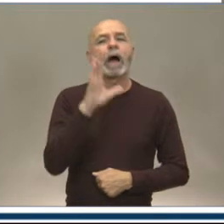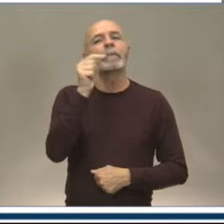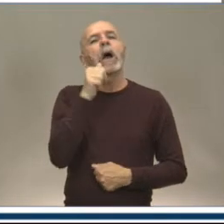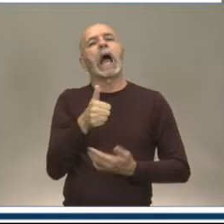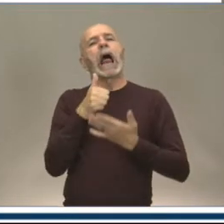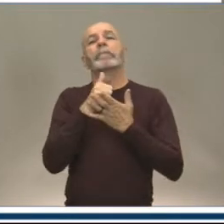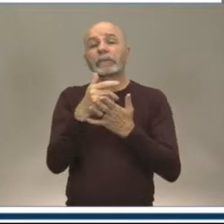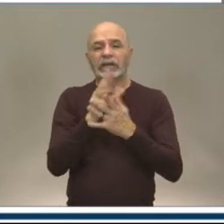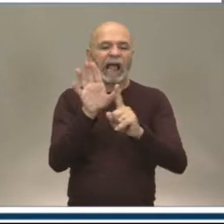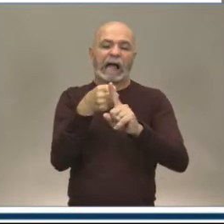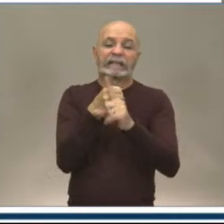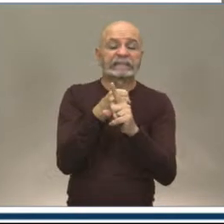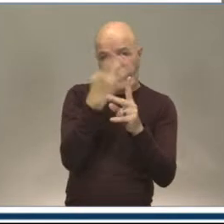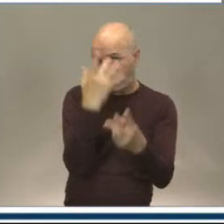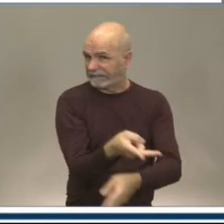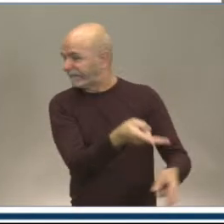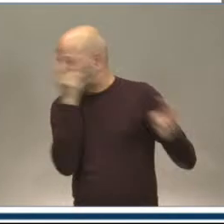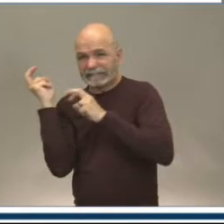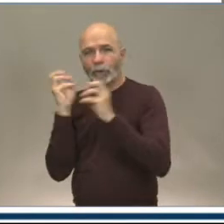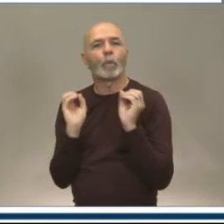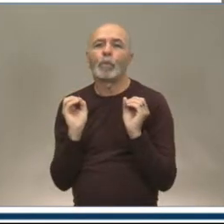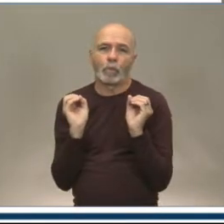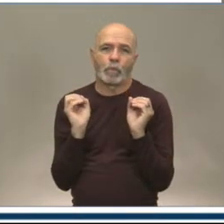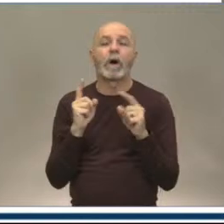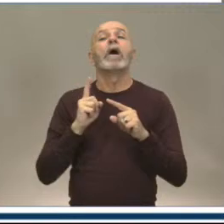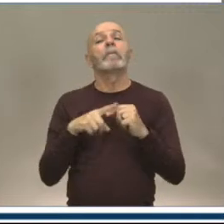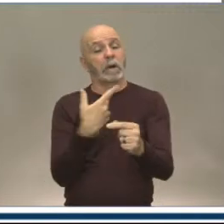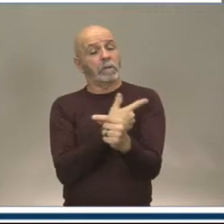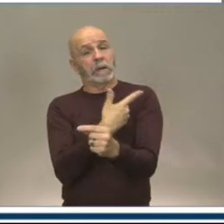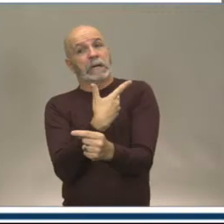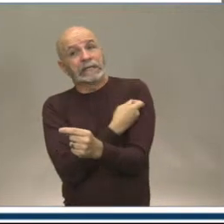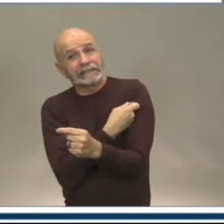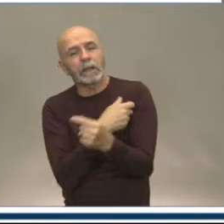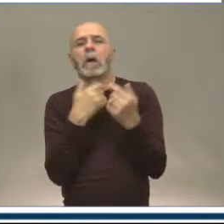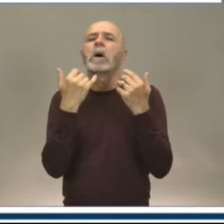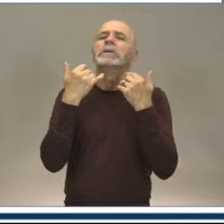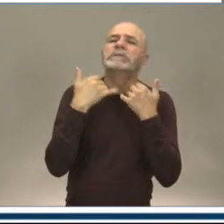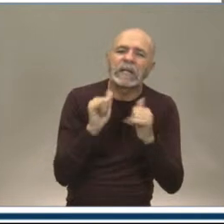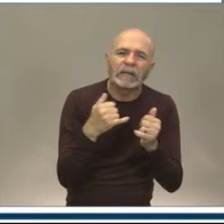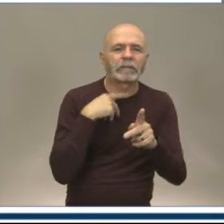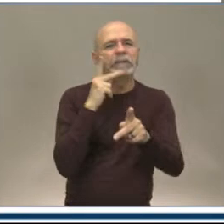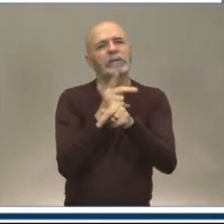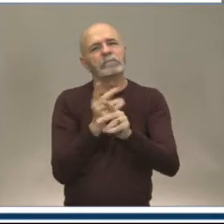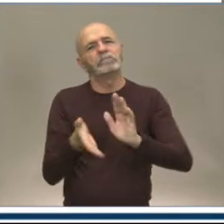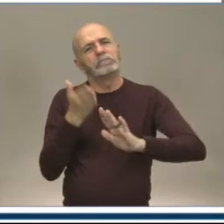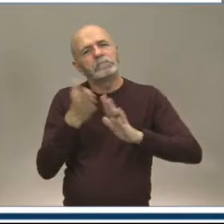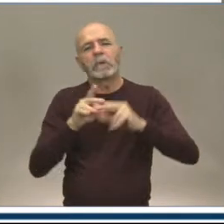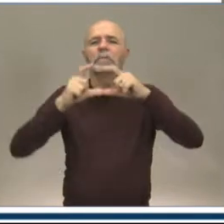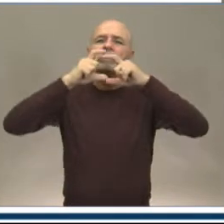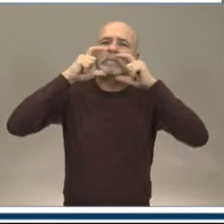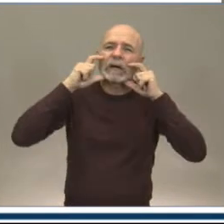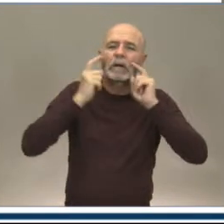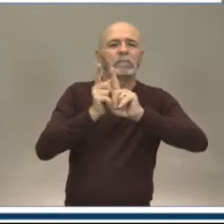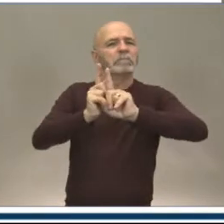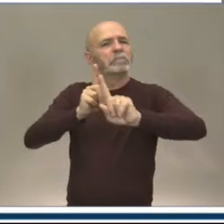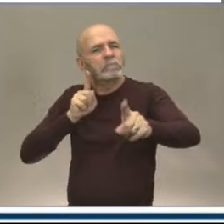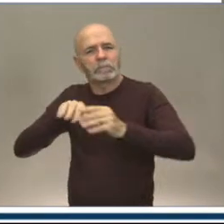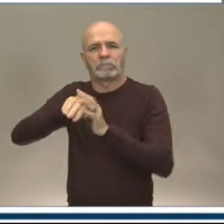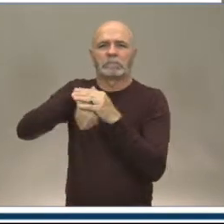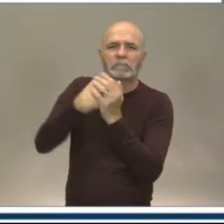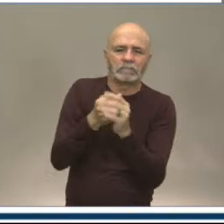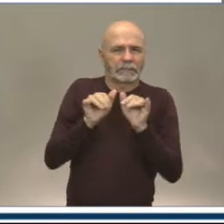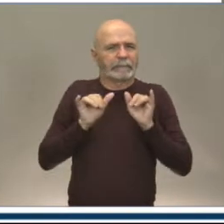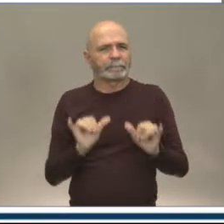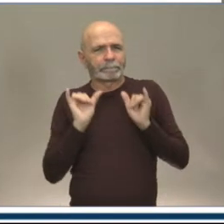is another necessary layer of protection for all of us. And as much as I'd like to be on everyone's